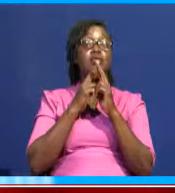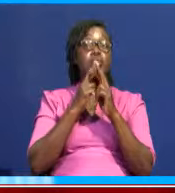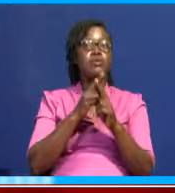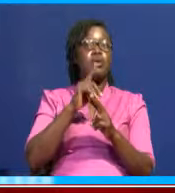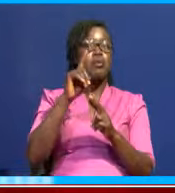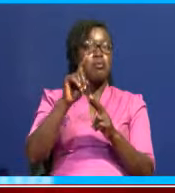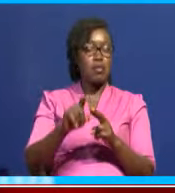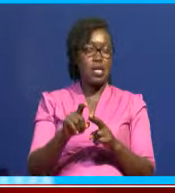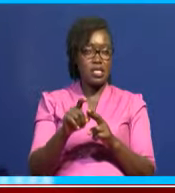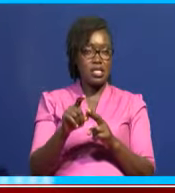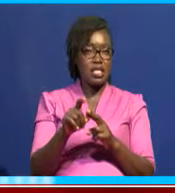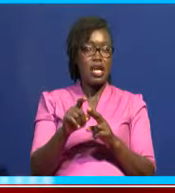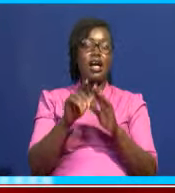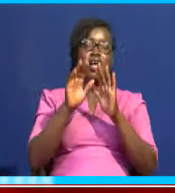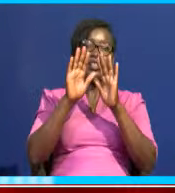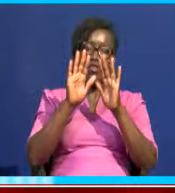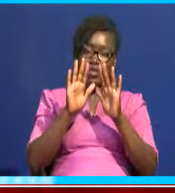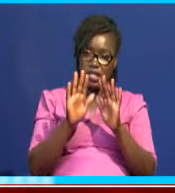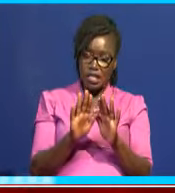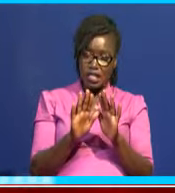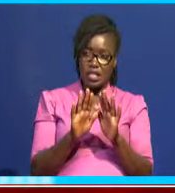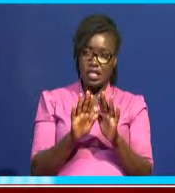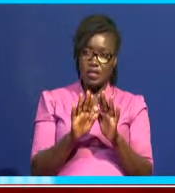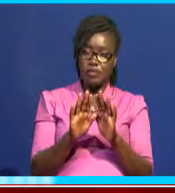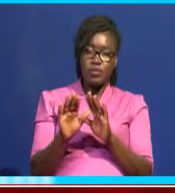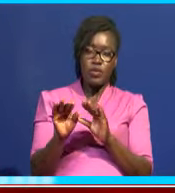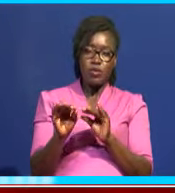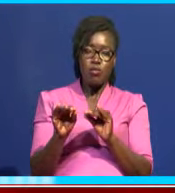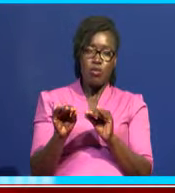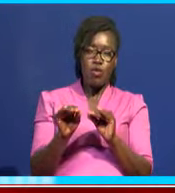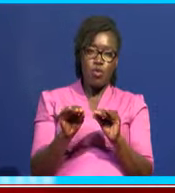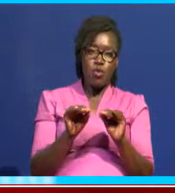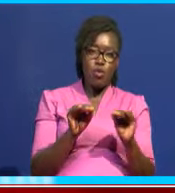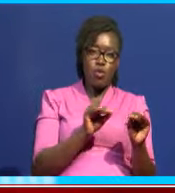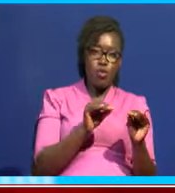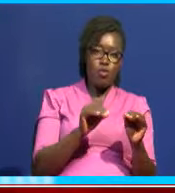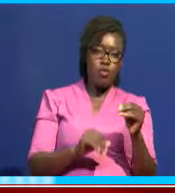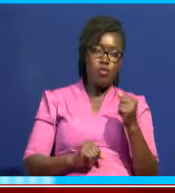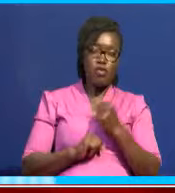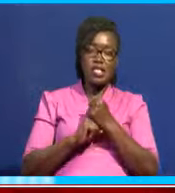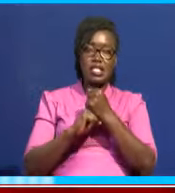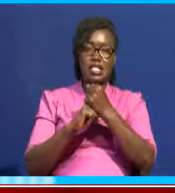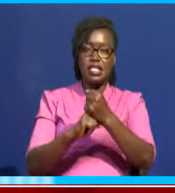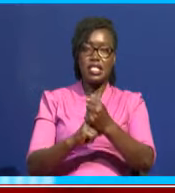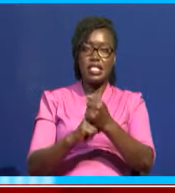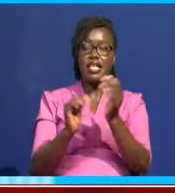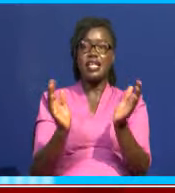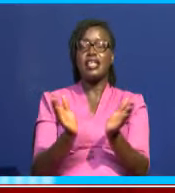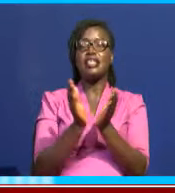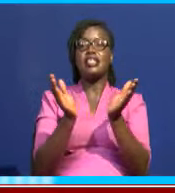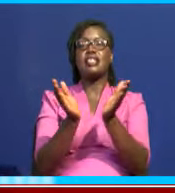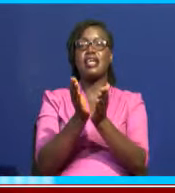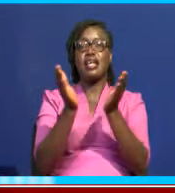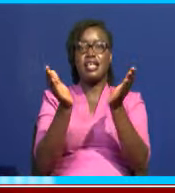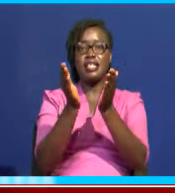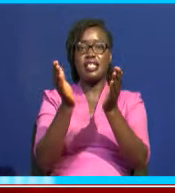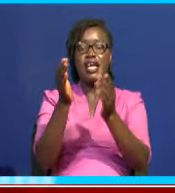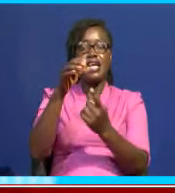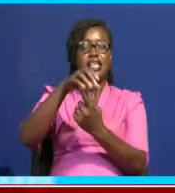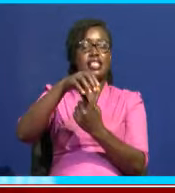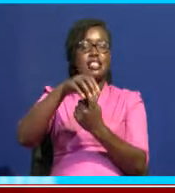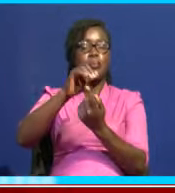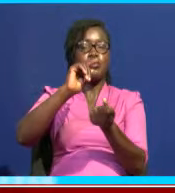must as of necessity move, facilitate, encourage and